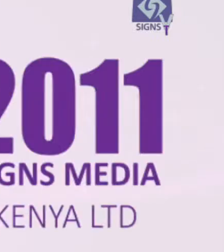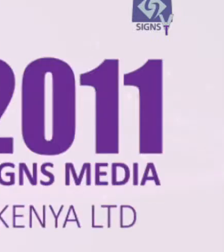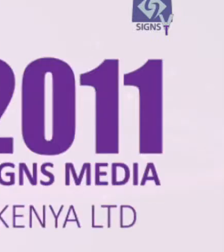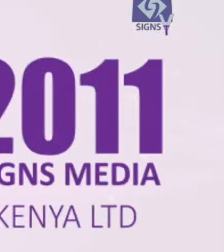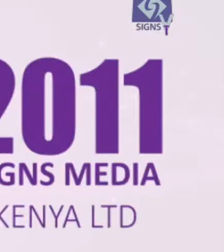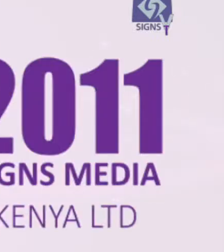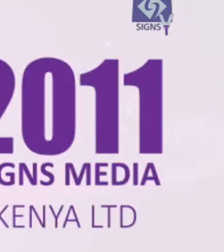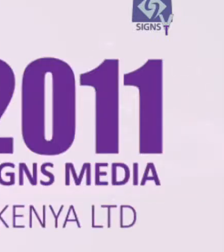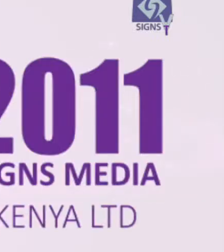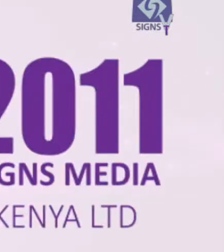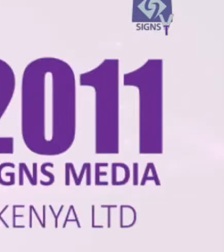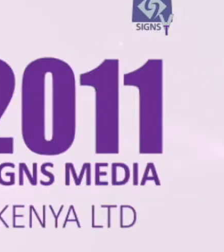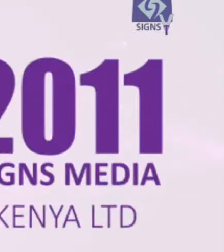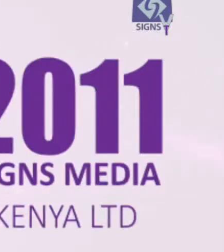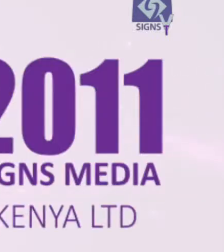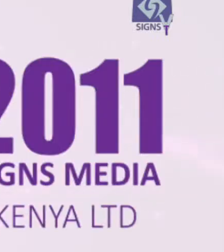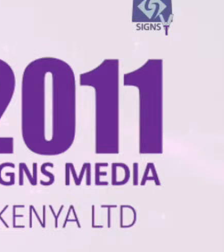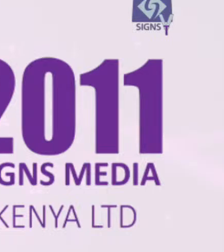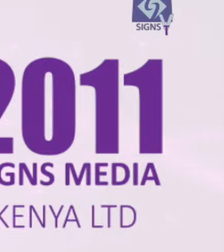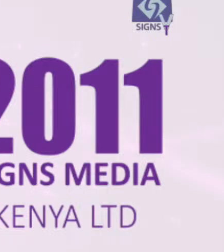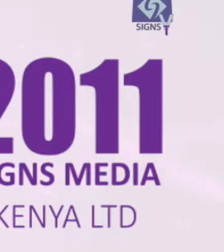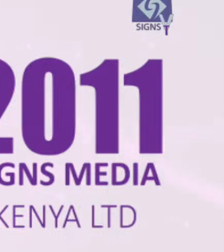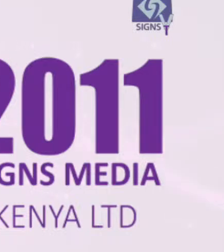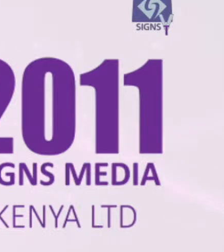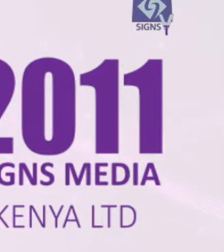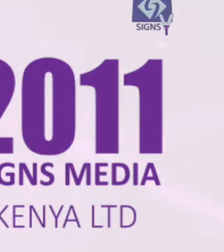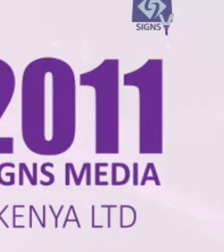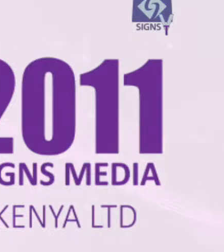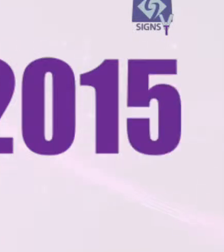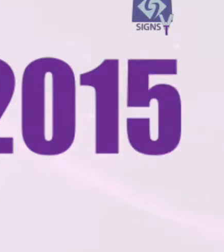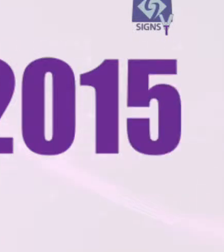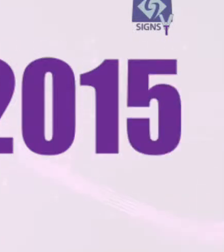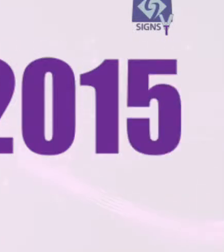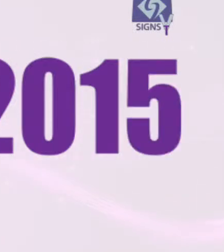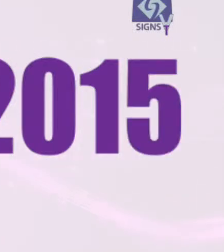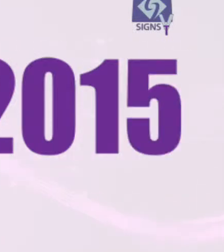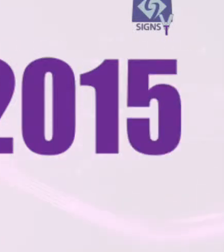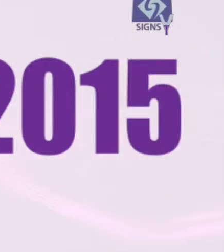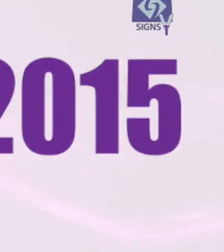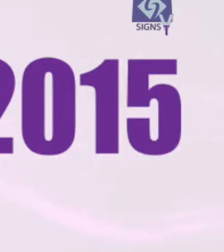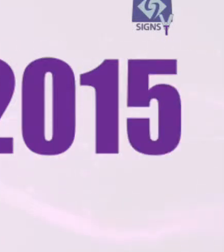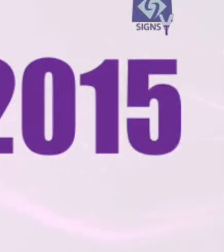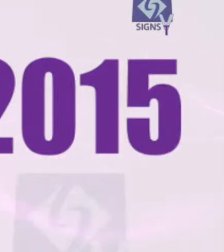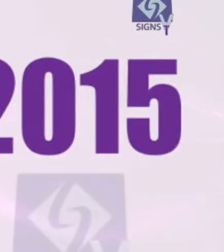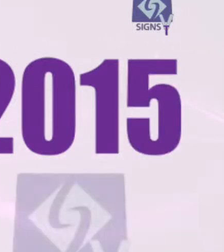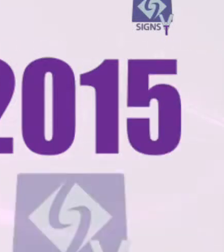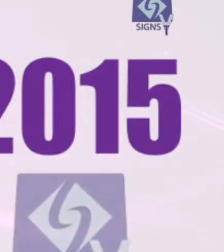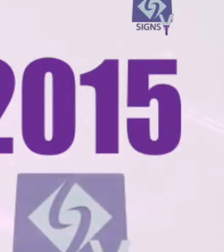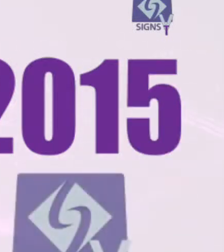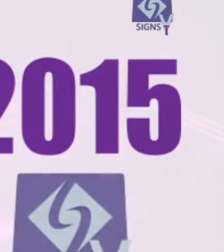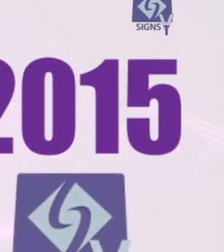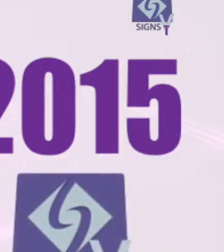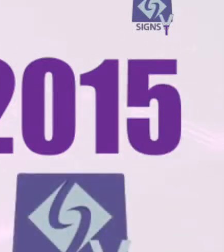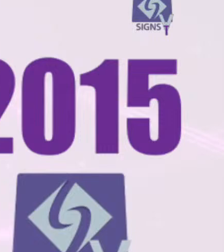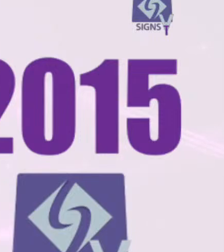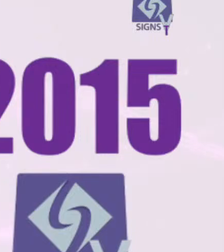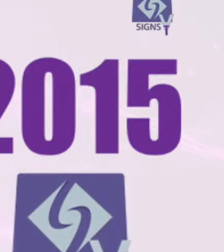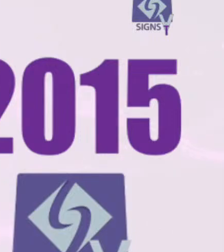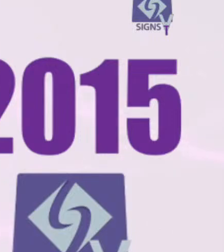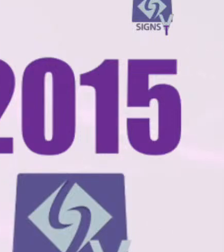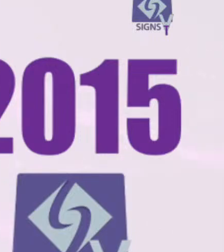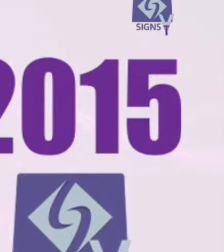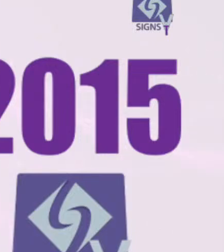In 2011, Science Media Kenya Limited was formed, and in 2015, we officially applied to